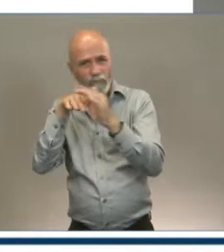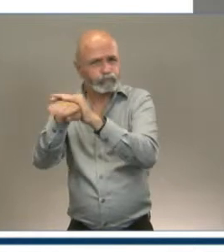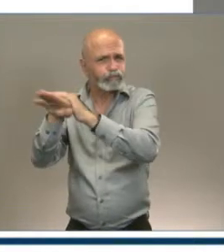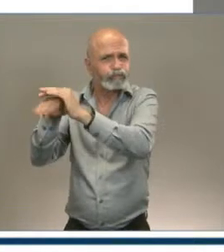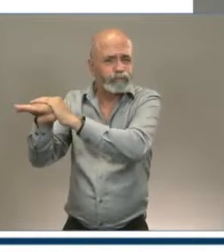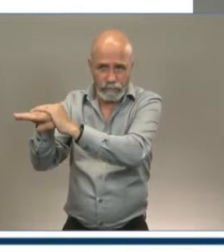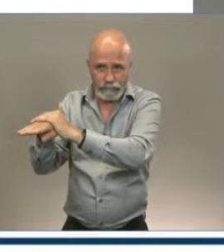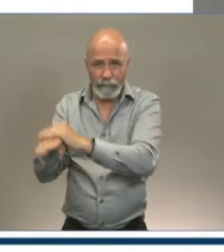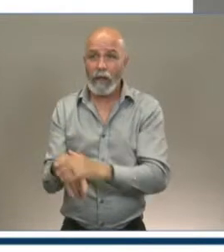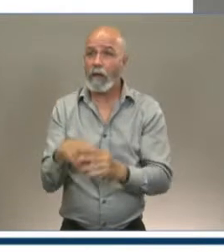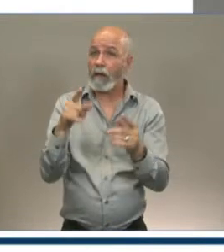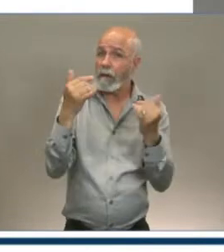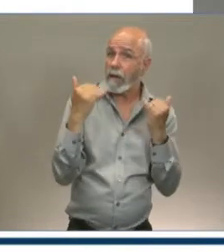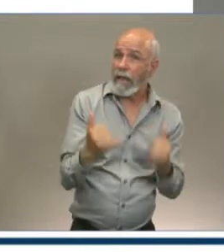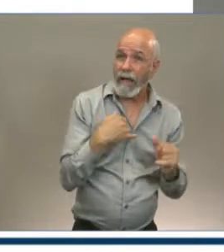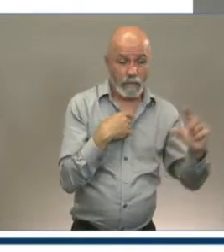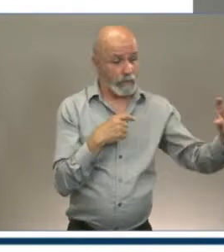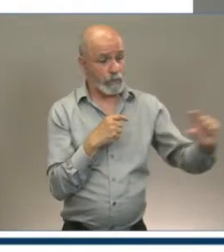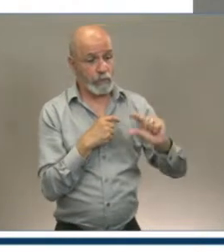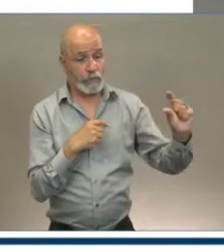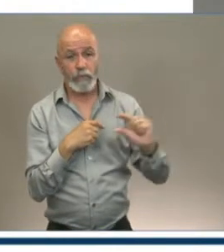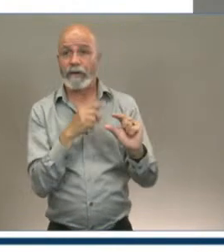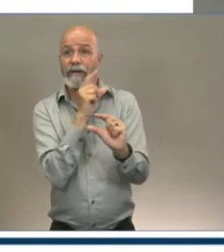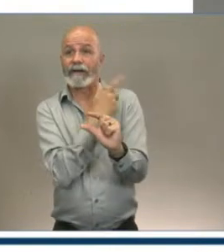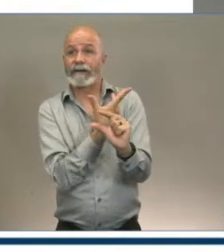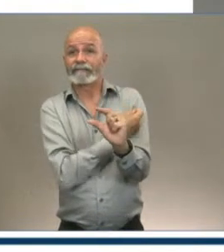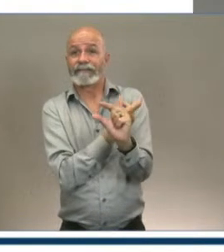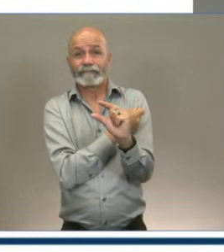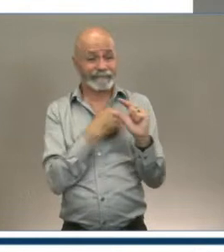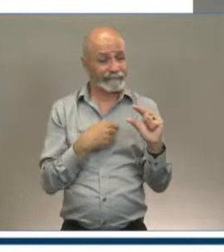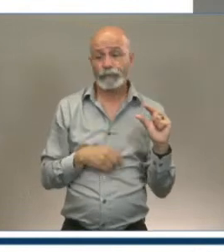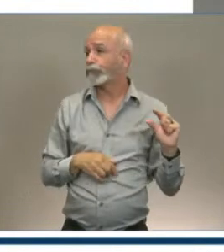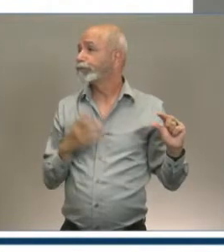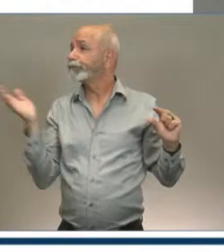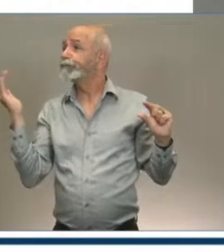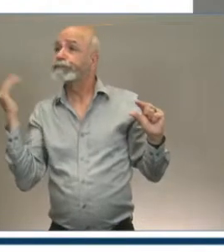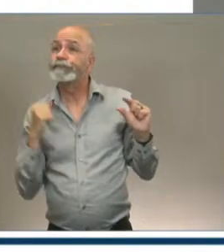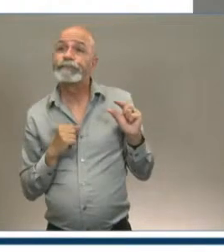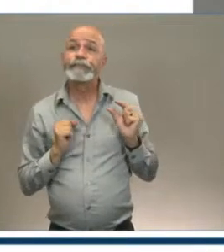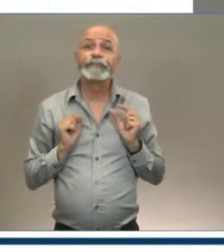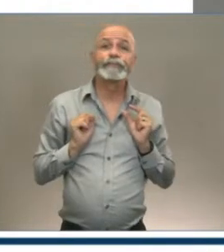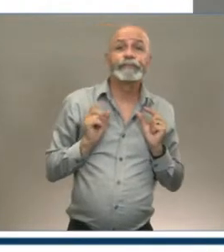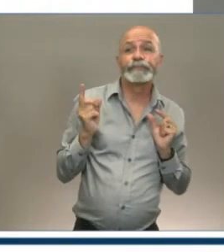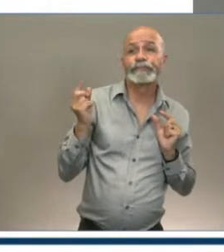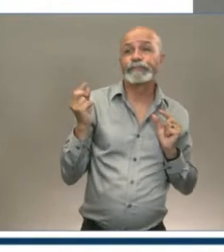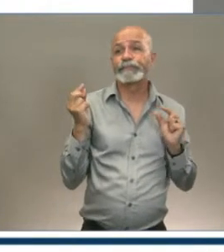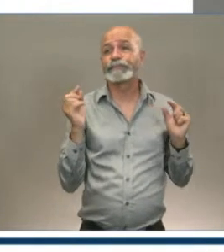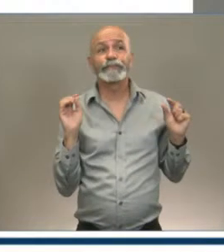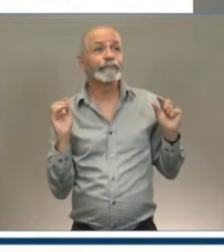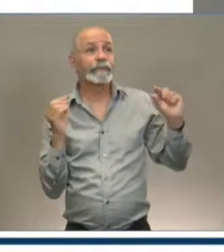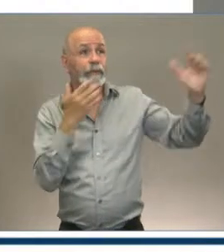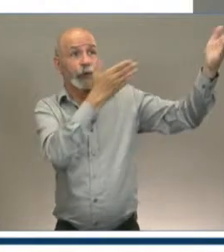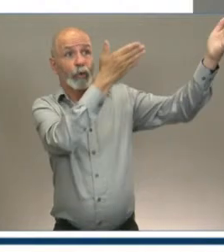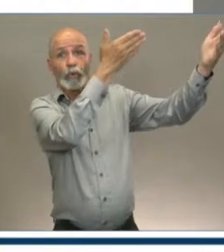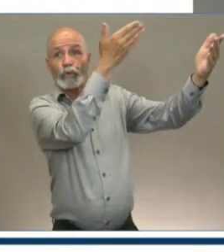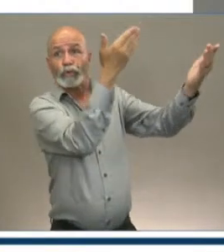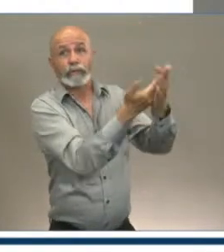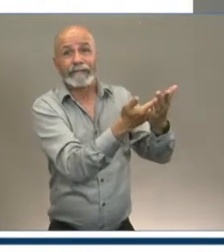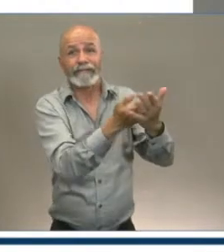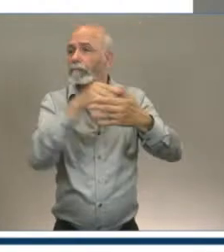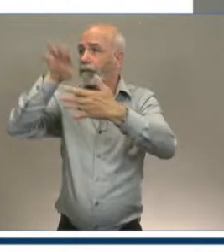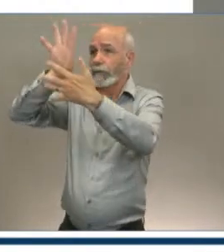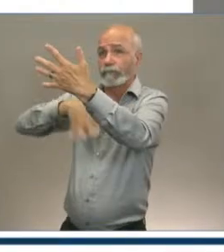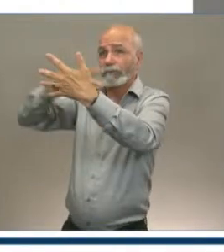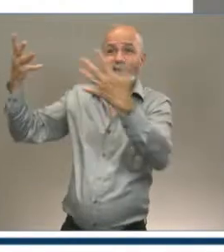sitting around that's been delayed getting into people's arms. We create a schedule of vaccine based on our supply, and that is looked at twice a